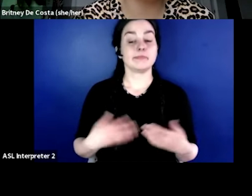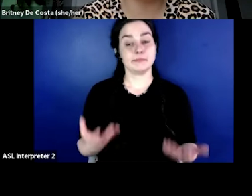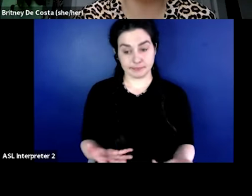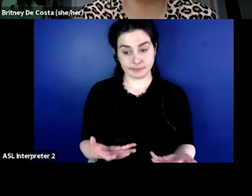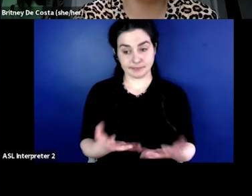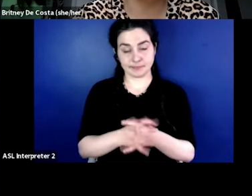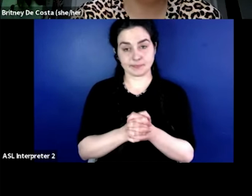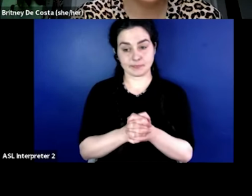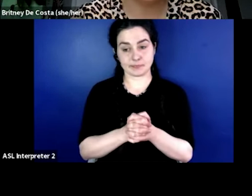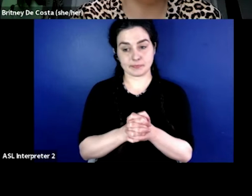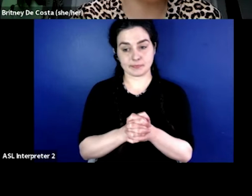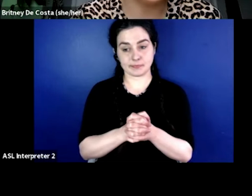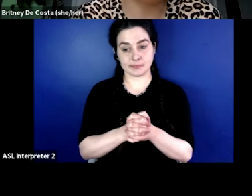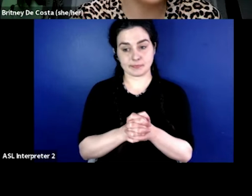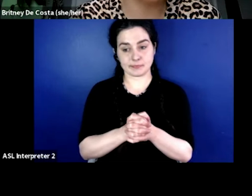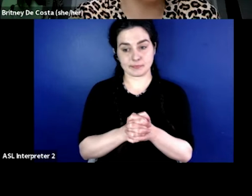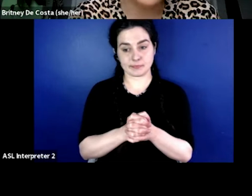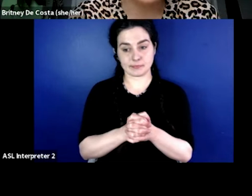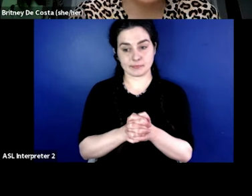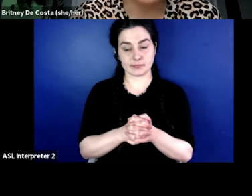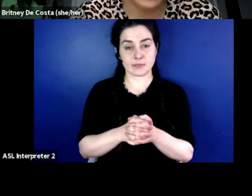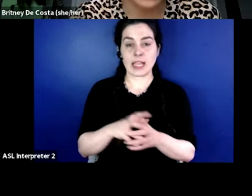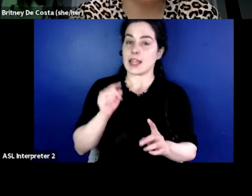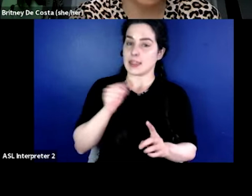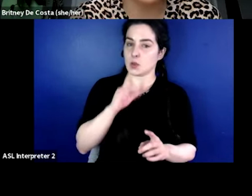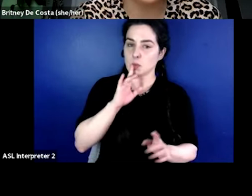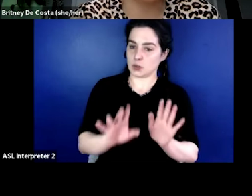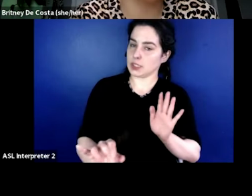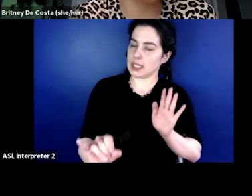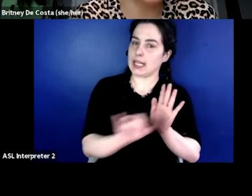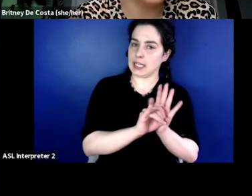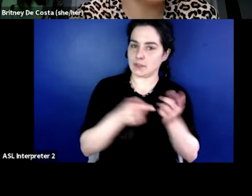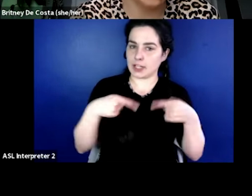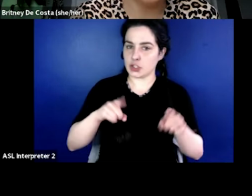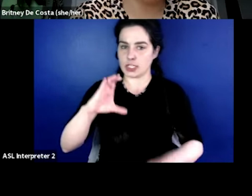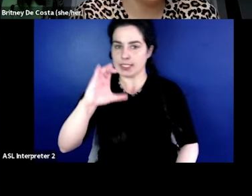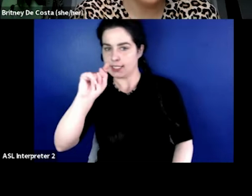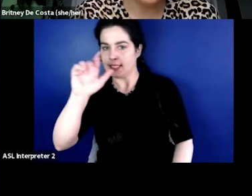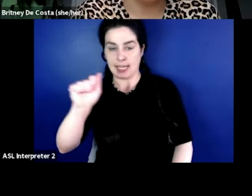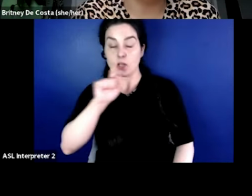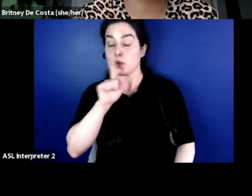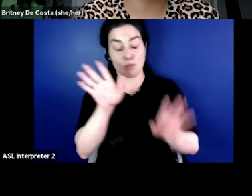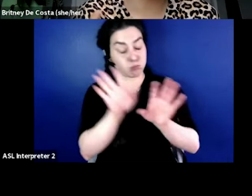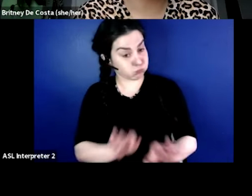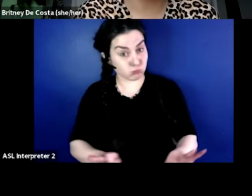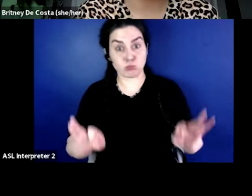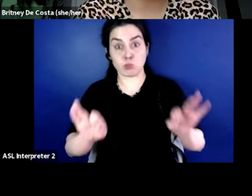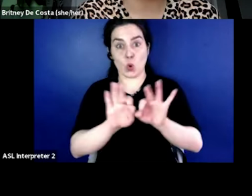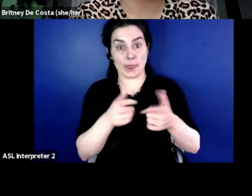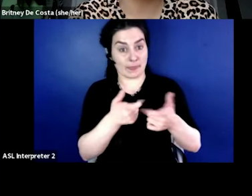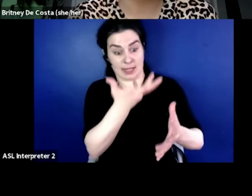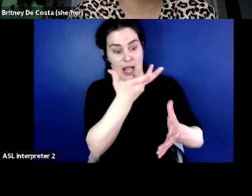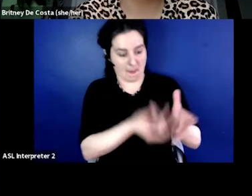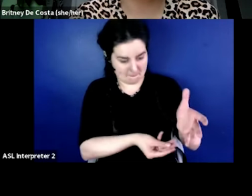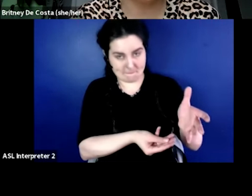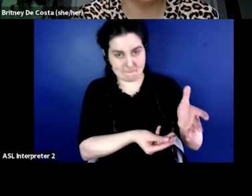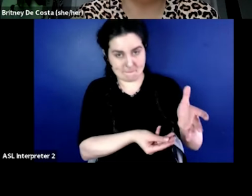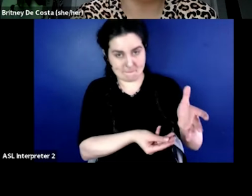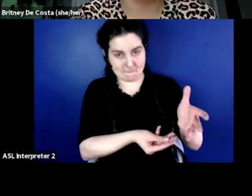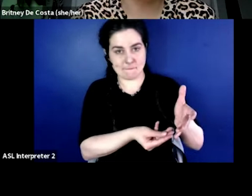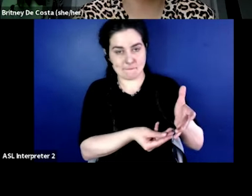was something that was identified early in the Courage to Act project as a serious gap and something that needed to be